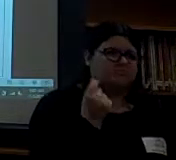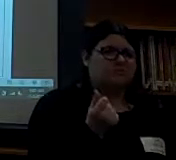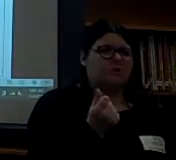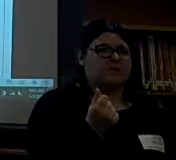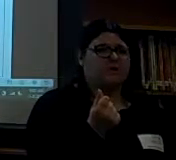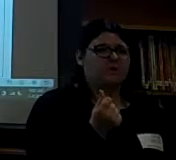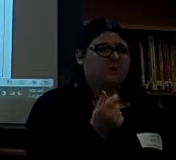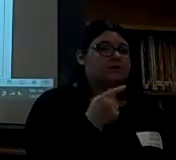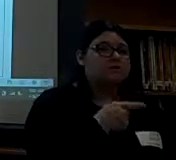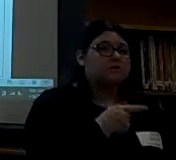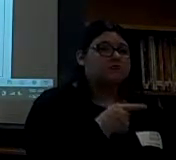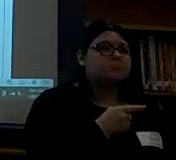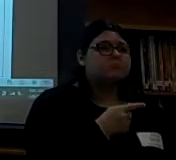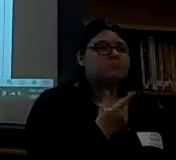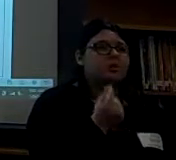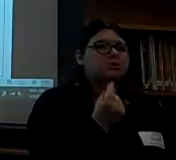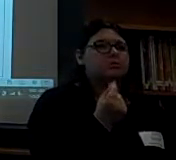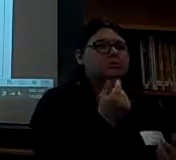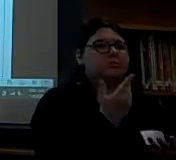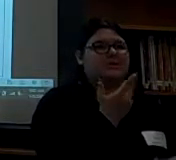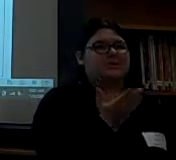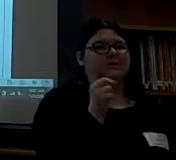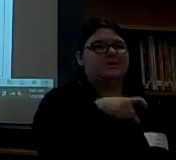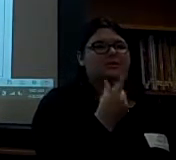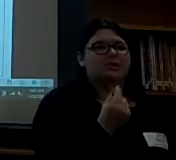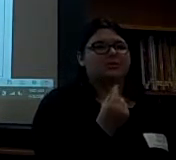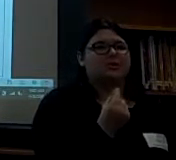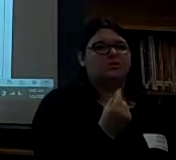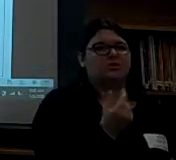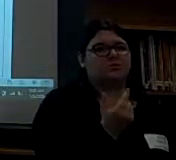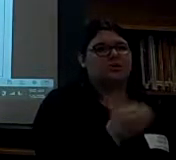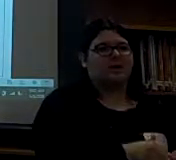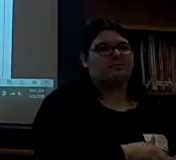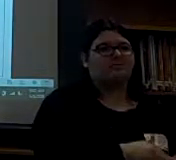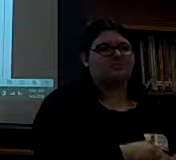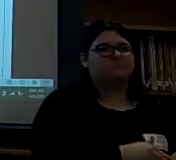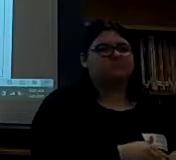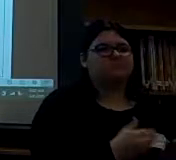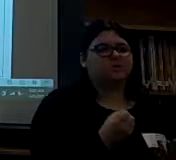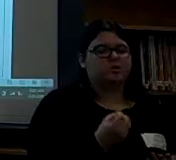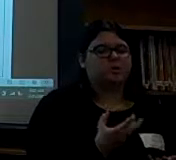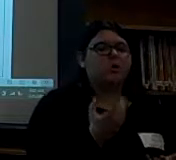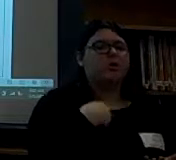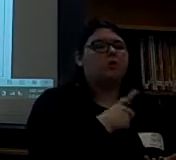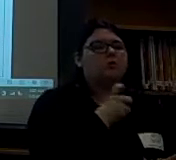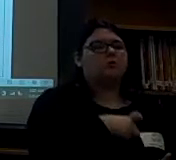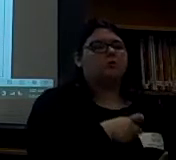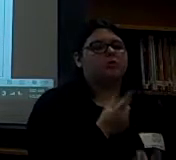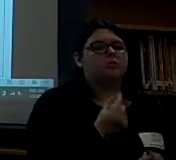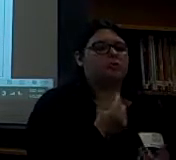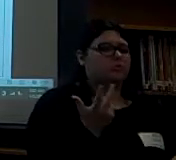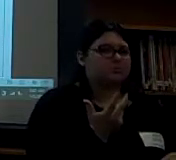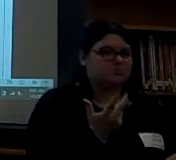become cooperative again, and they become good again. They can access this part of their brain again. So we actually need to